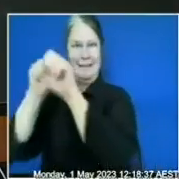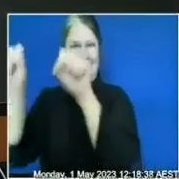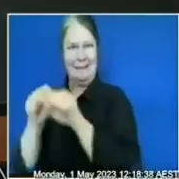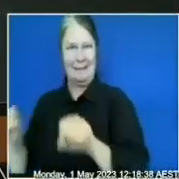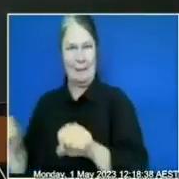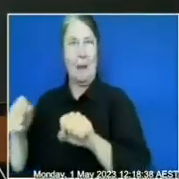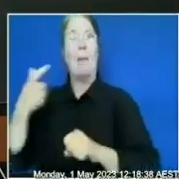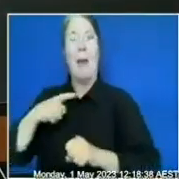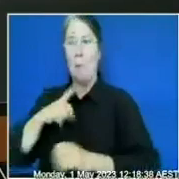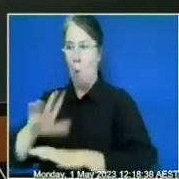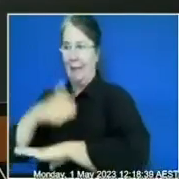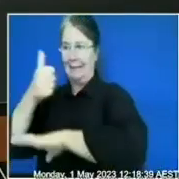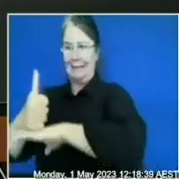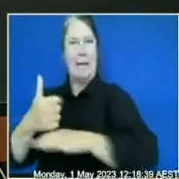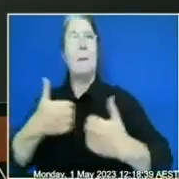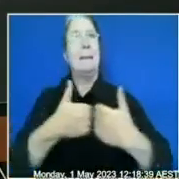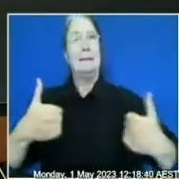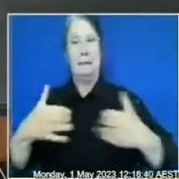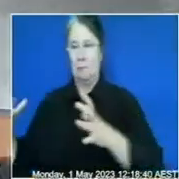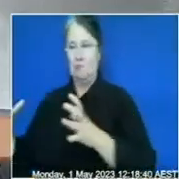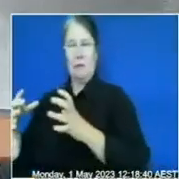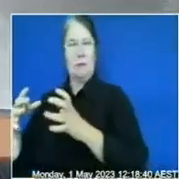but we can bring that up at later.